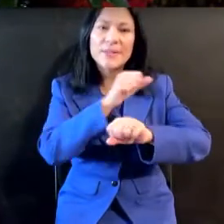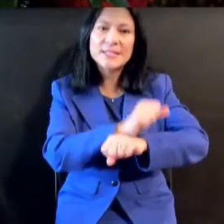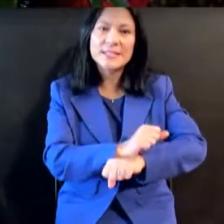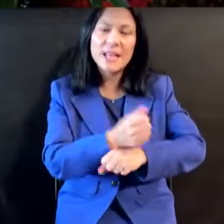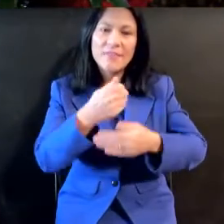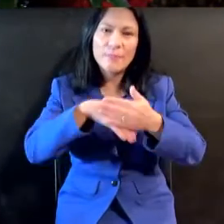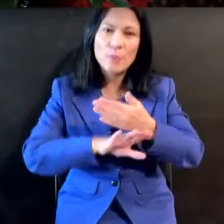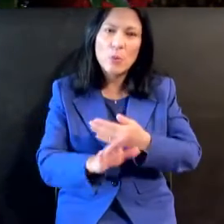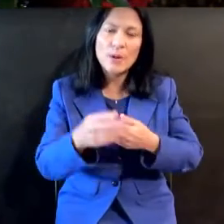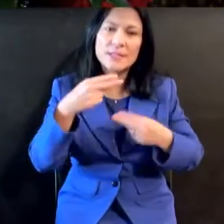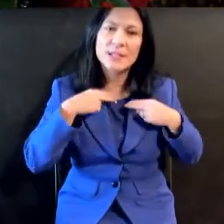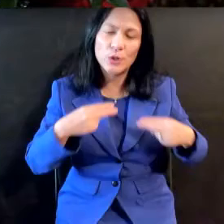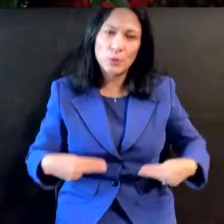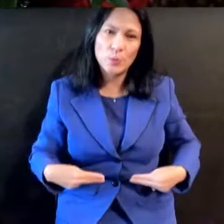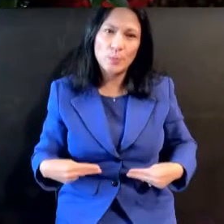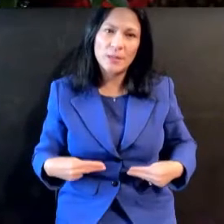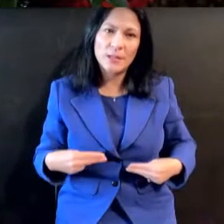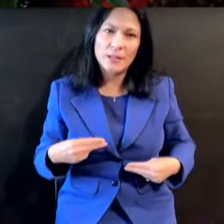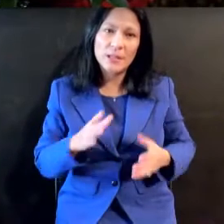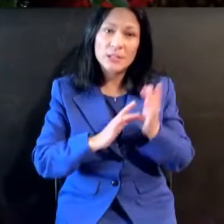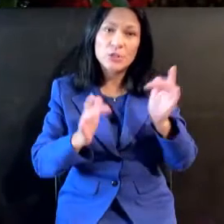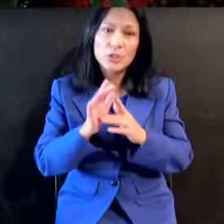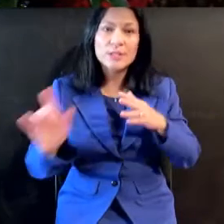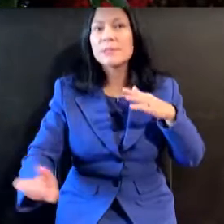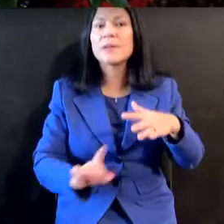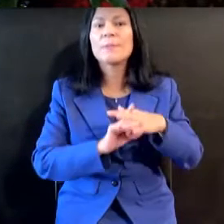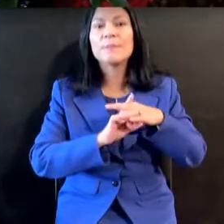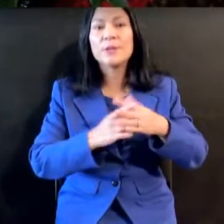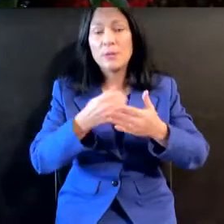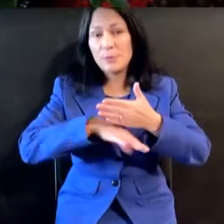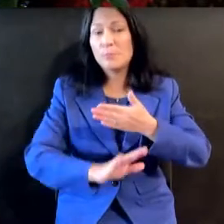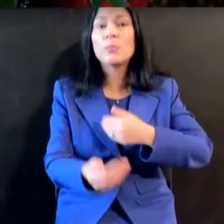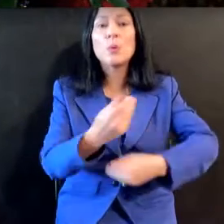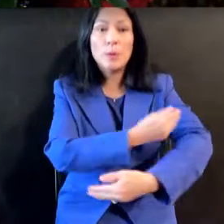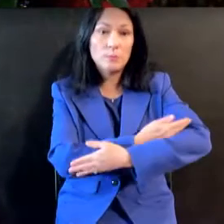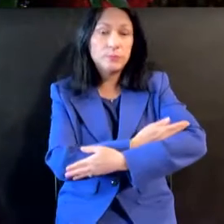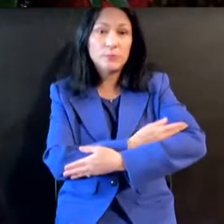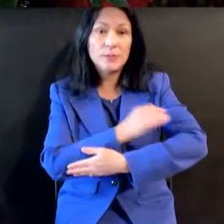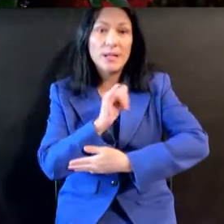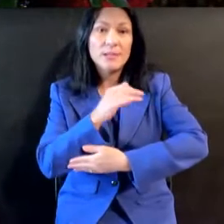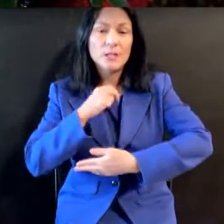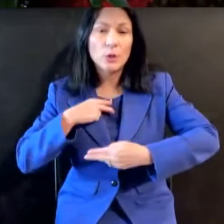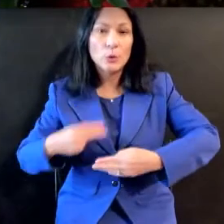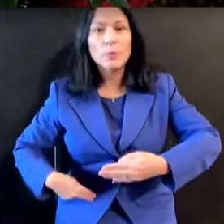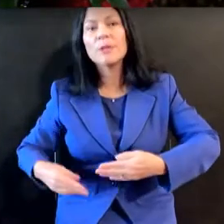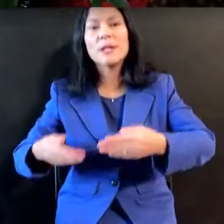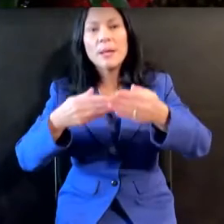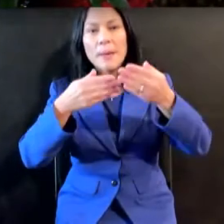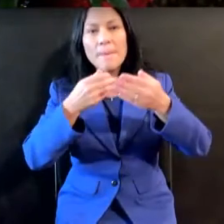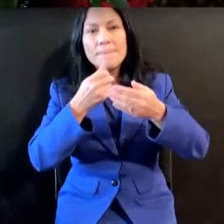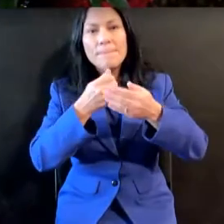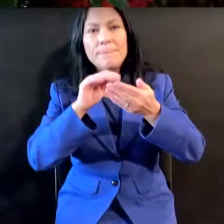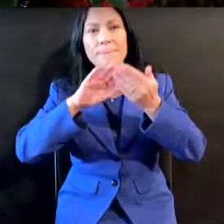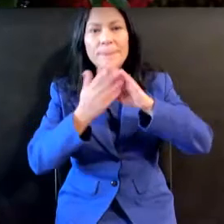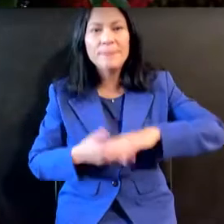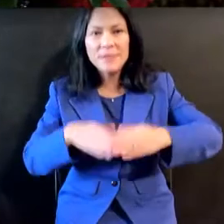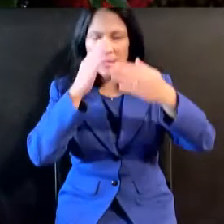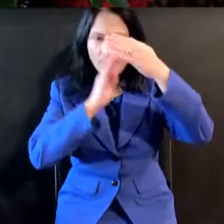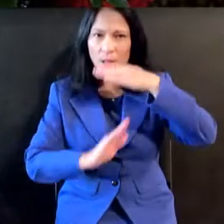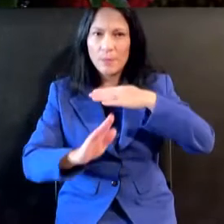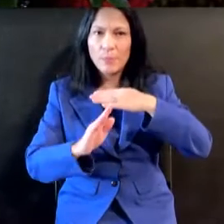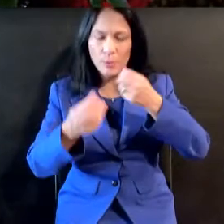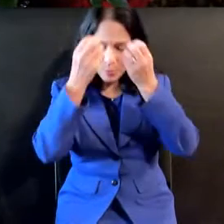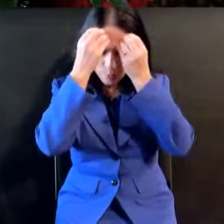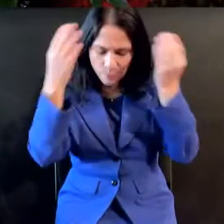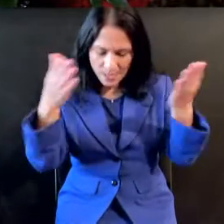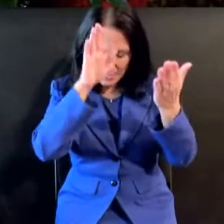being. When he appeared in human form, he humbled himself in obedience to God and died a criminal's